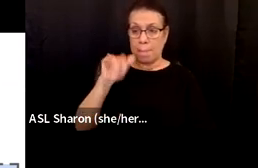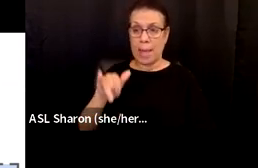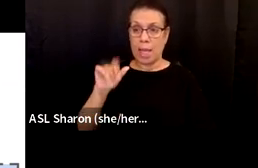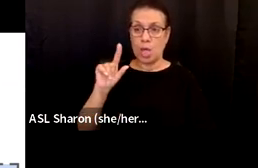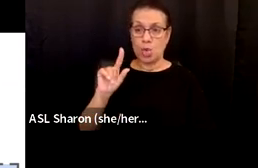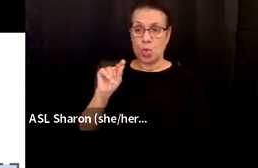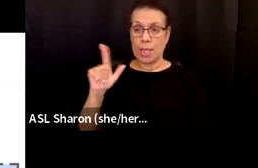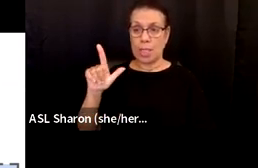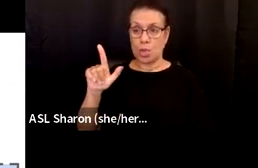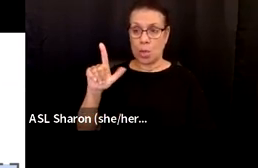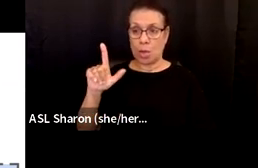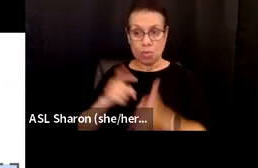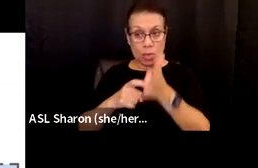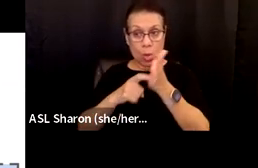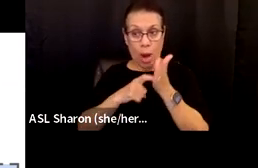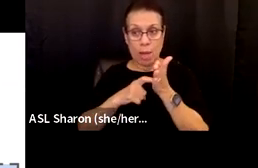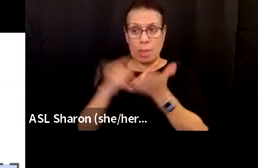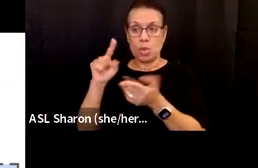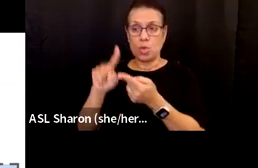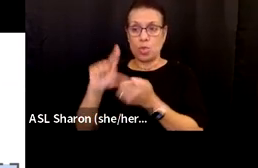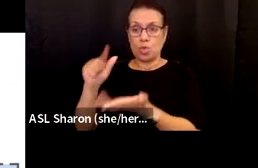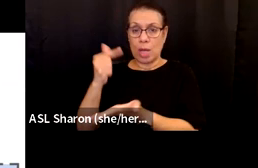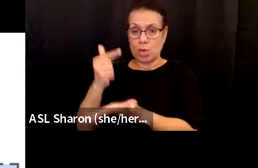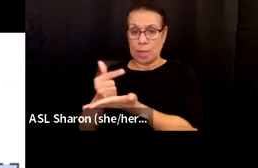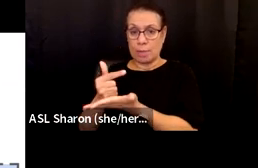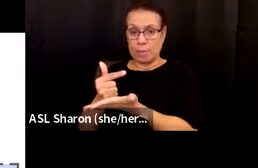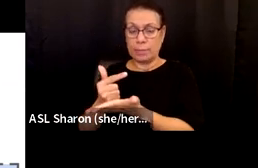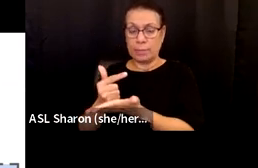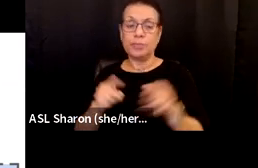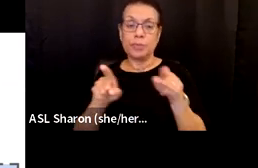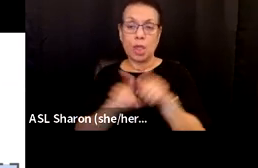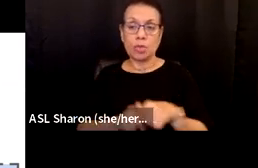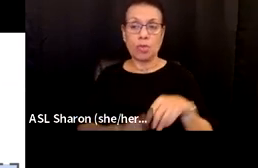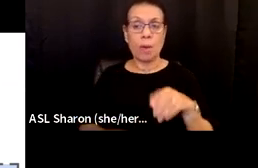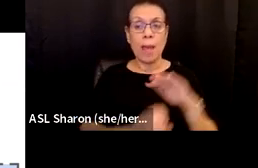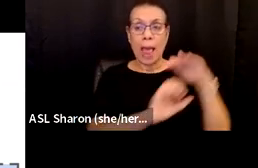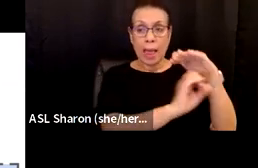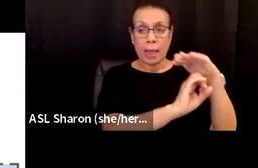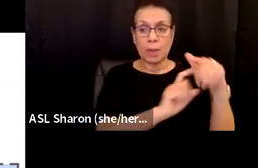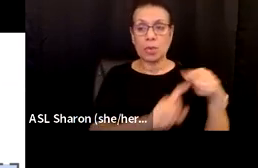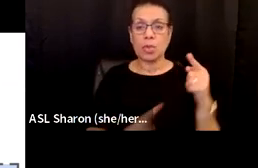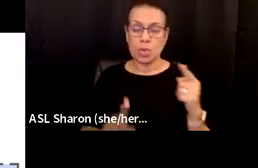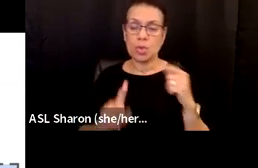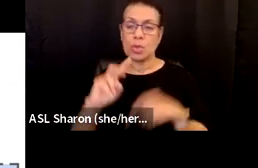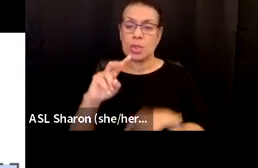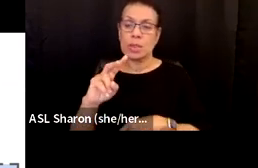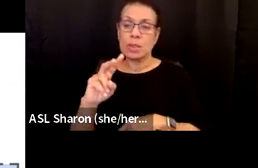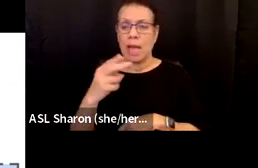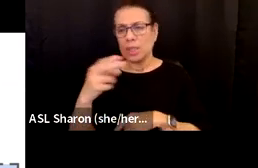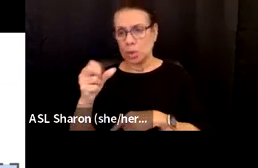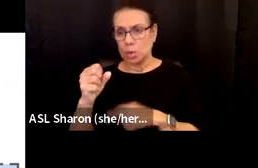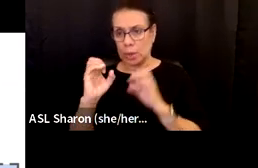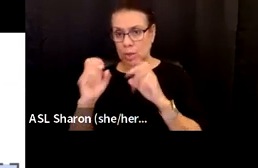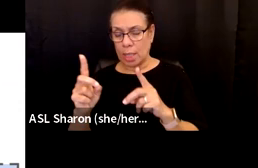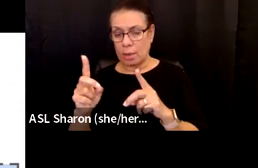and the mass core in partnership with the massachusetts department of elementary and secondary education lays out the